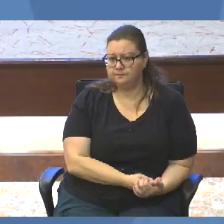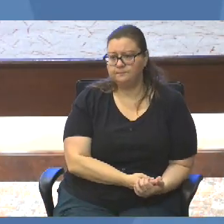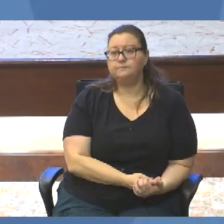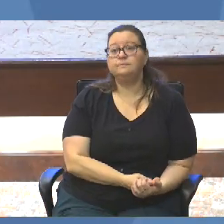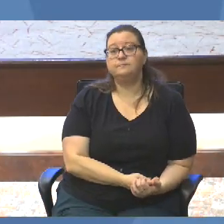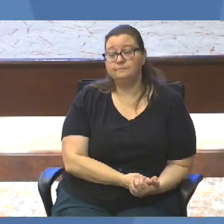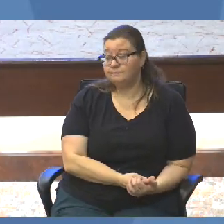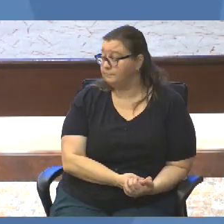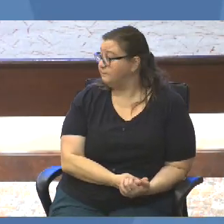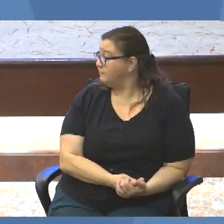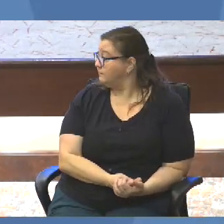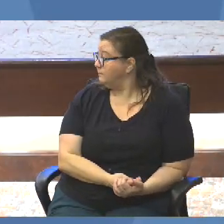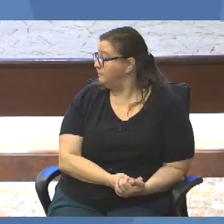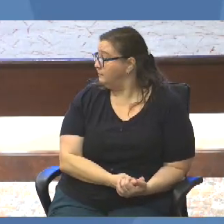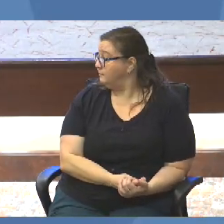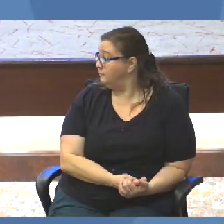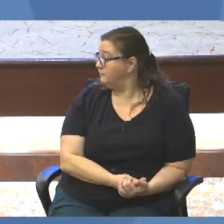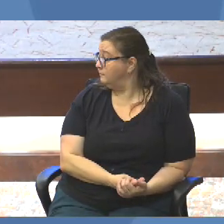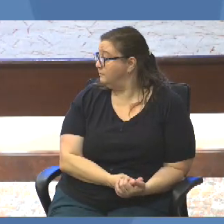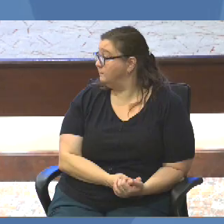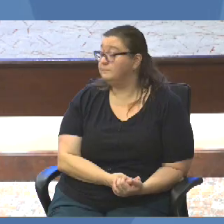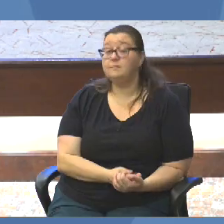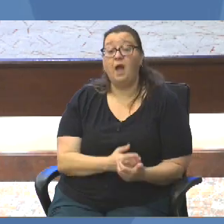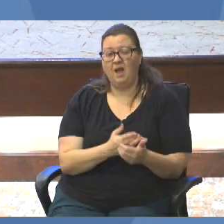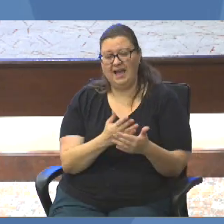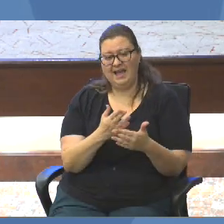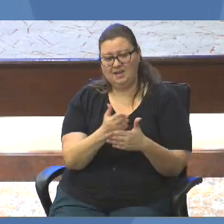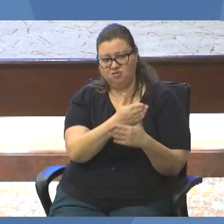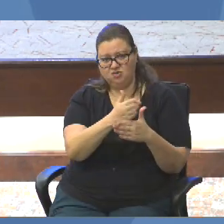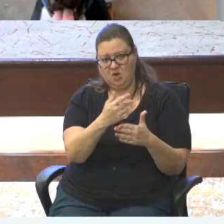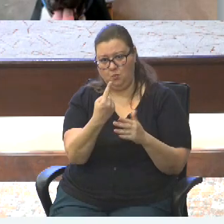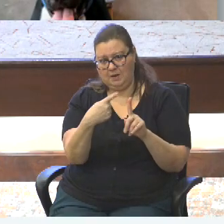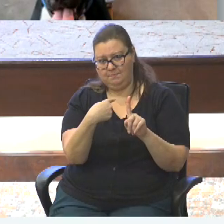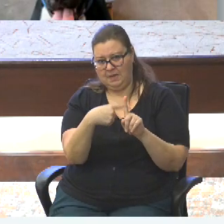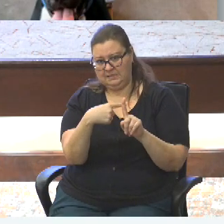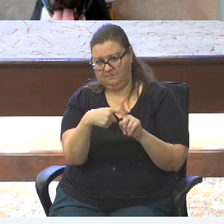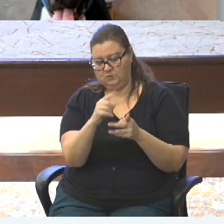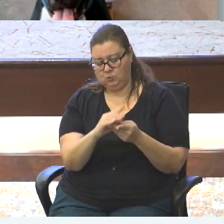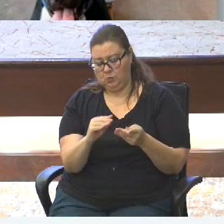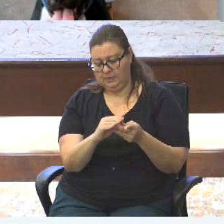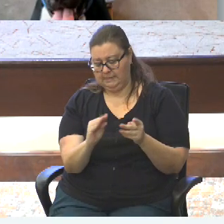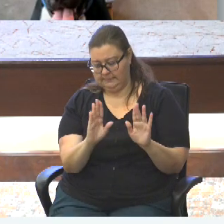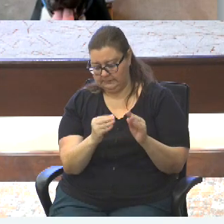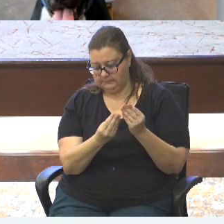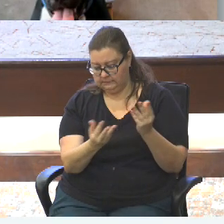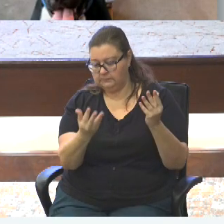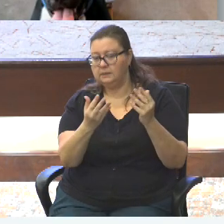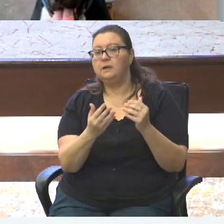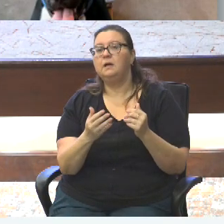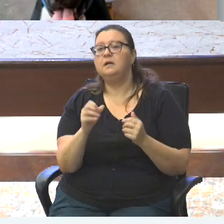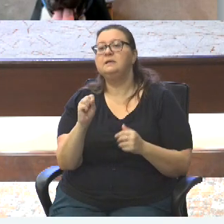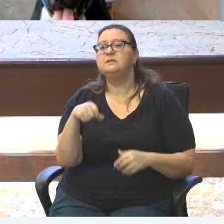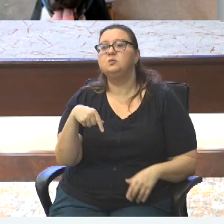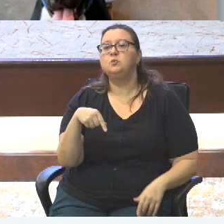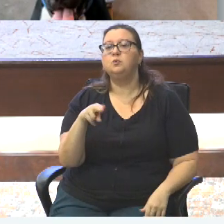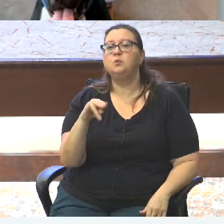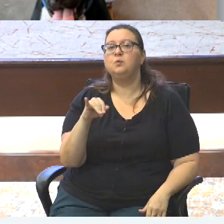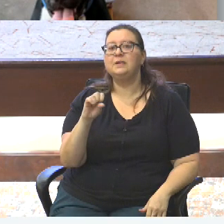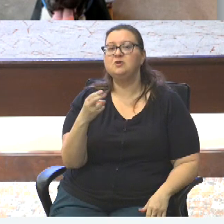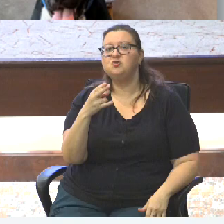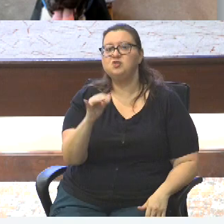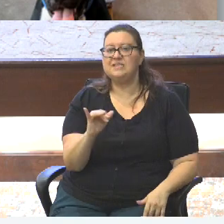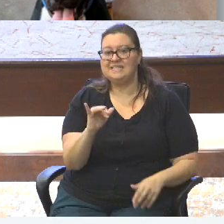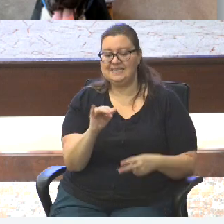And of course, I did want to share a positive story. So this is the story of Squishy and